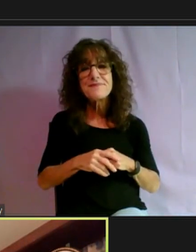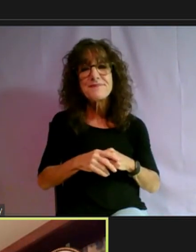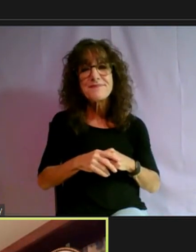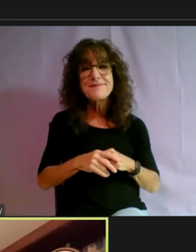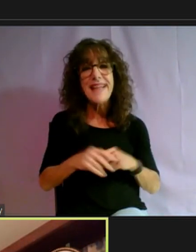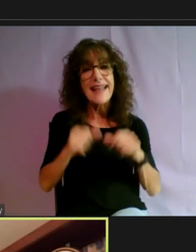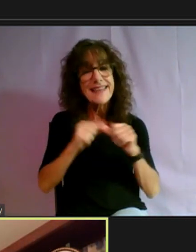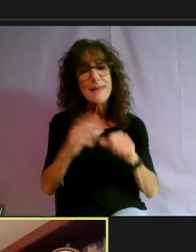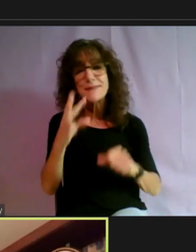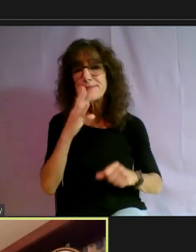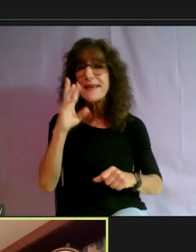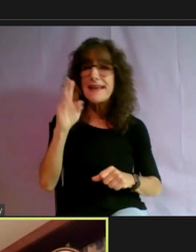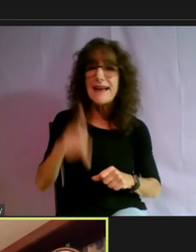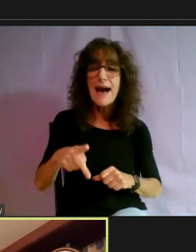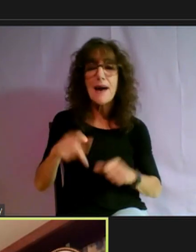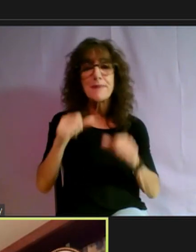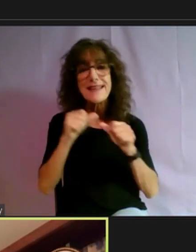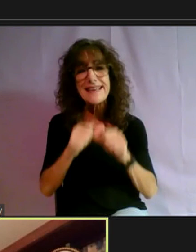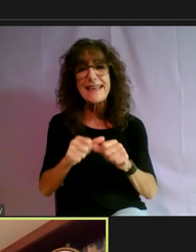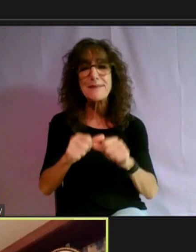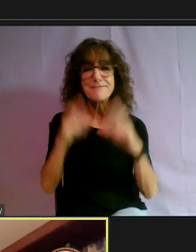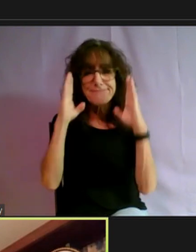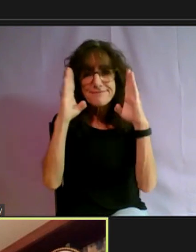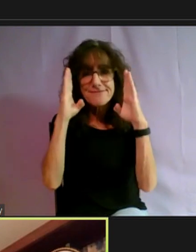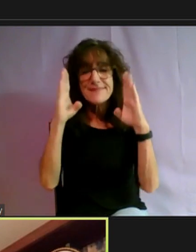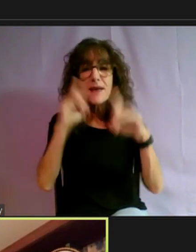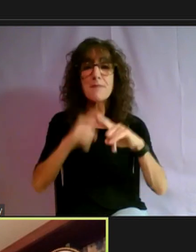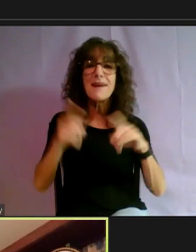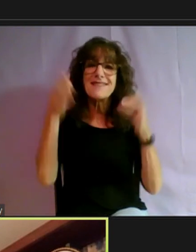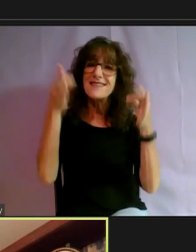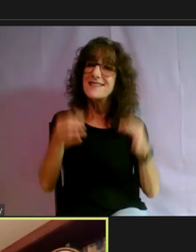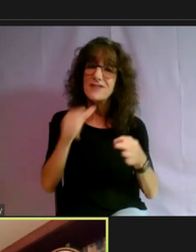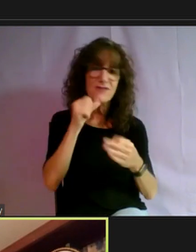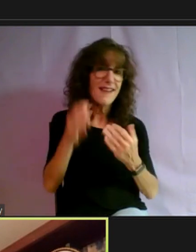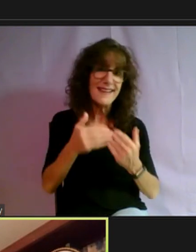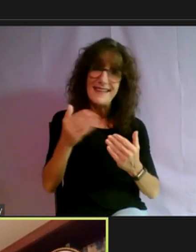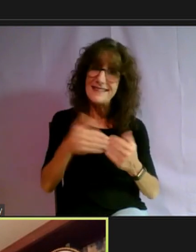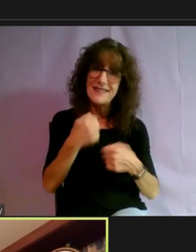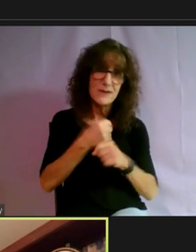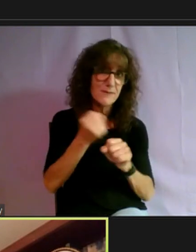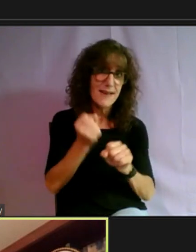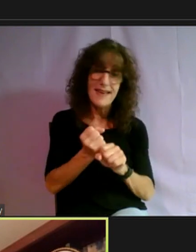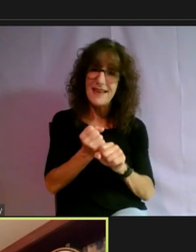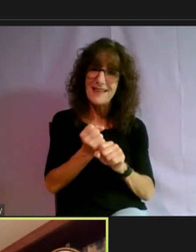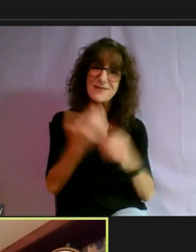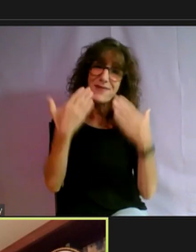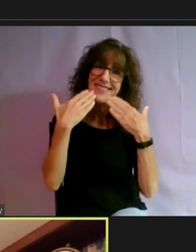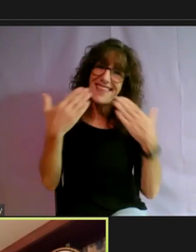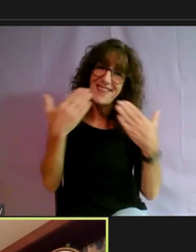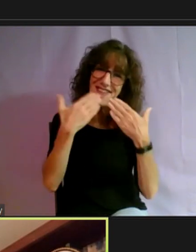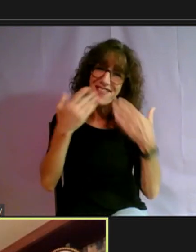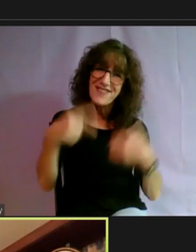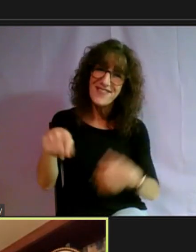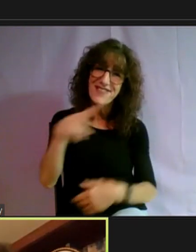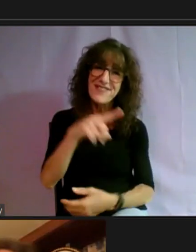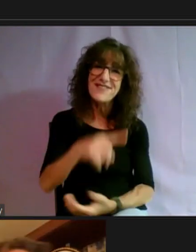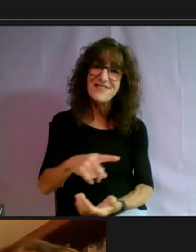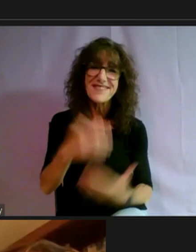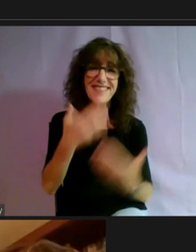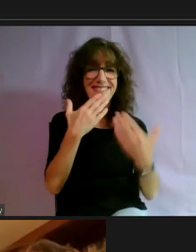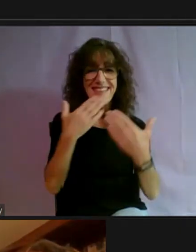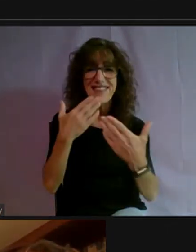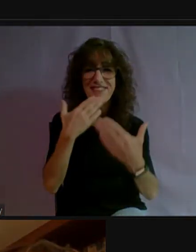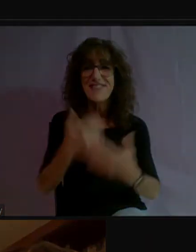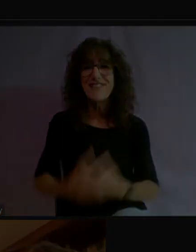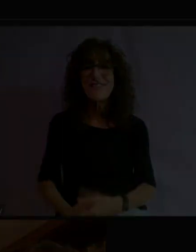speaking up. We're listening, but the decisions are not easy. So thank you. Thank you.